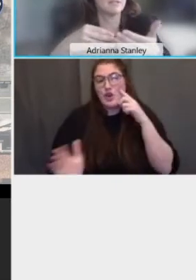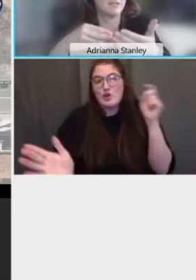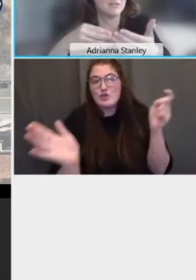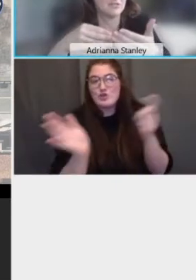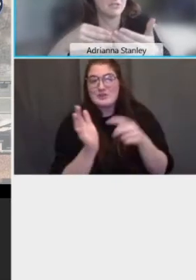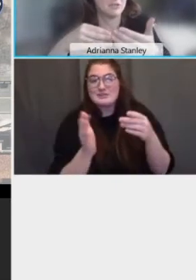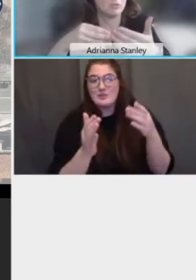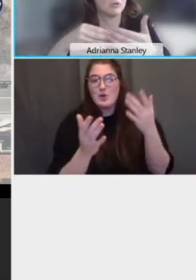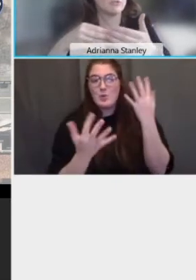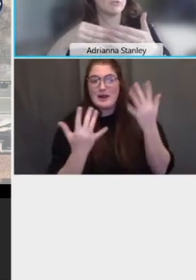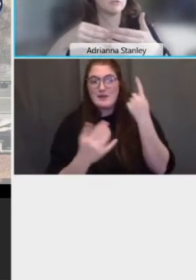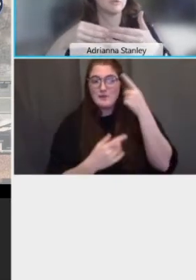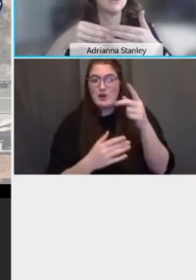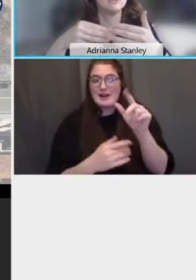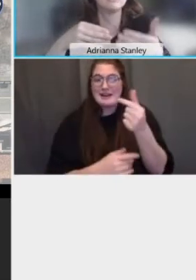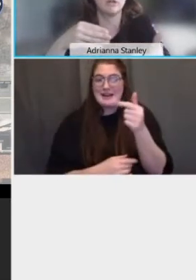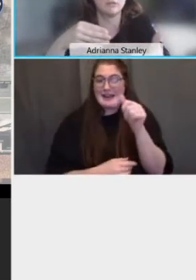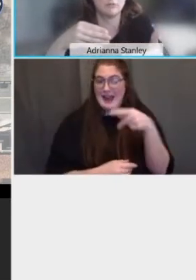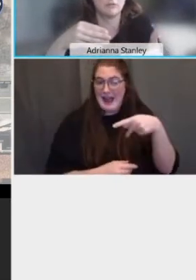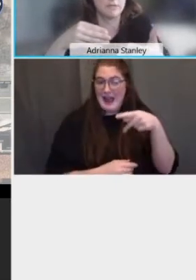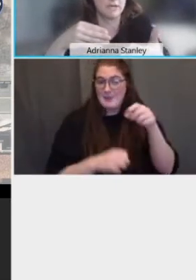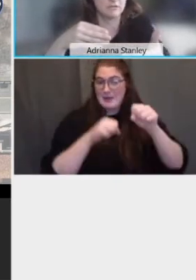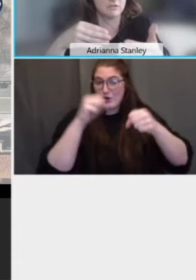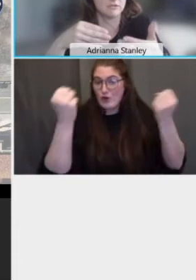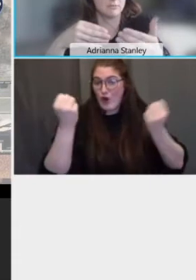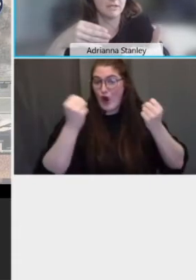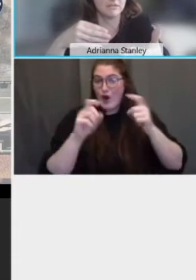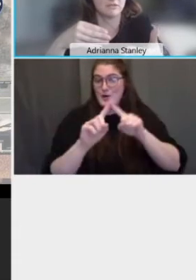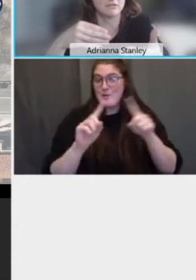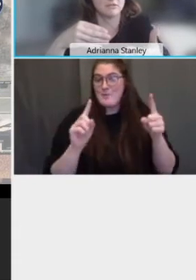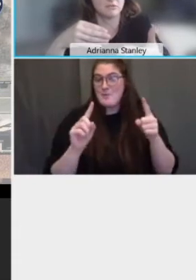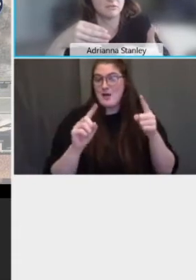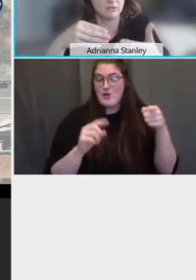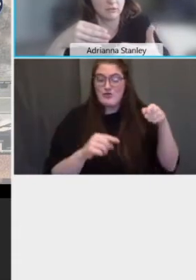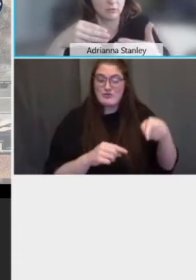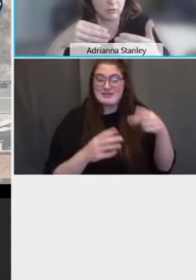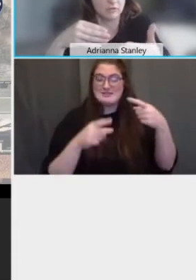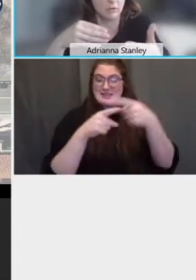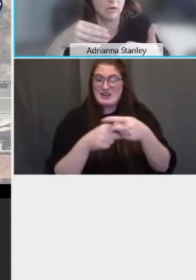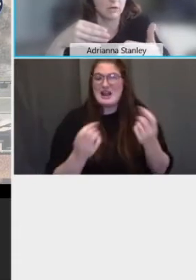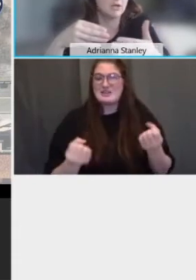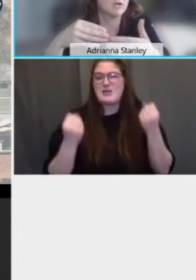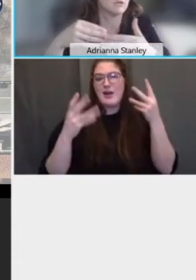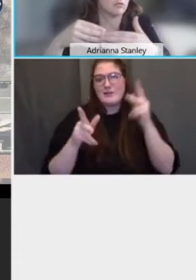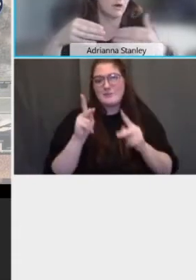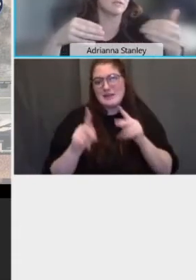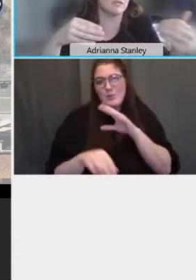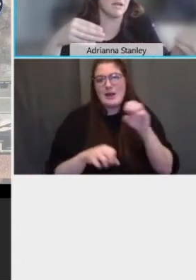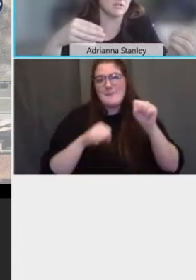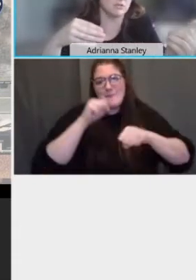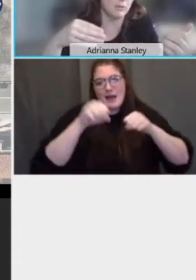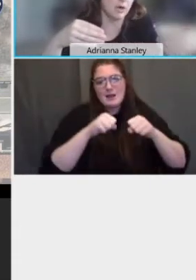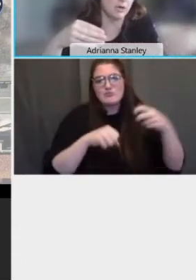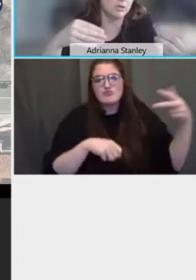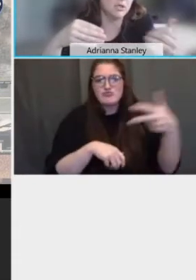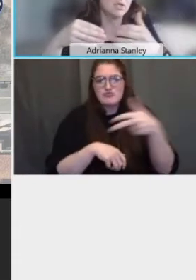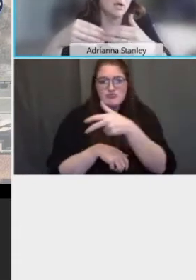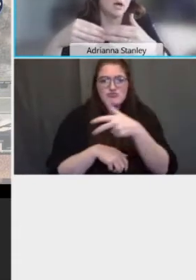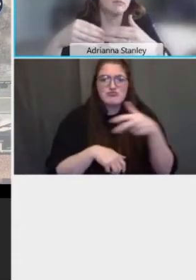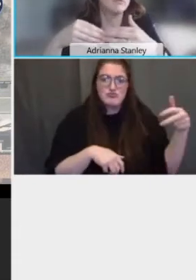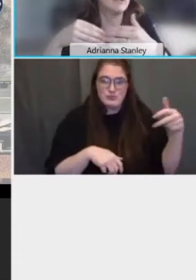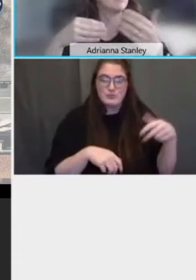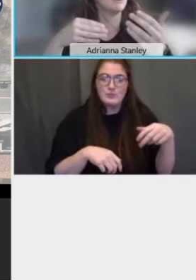but at this intersection where there's also a huge volume of pedestrians and bicyclists using that crosswalk to cross the National